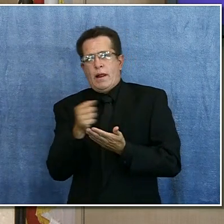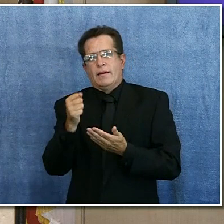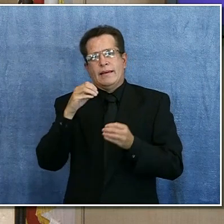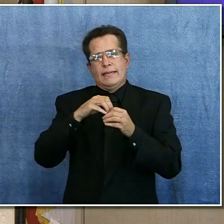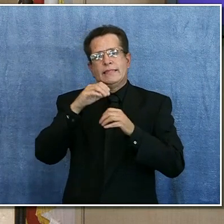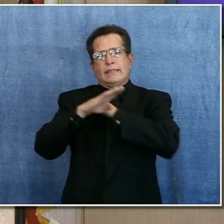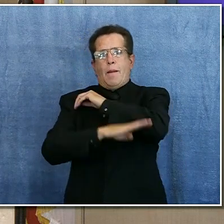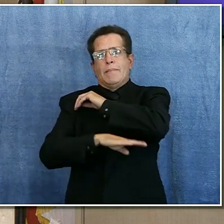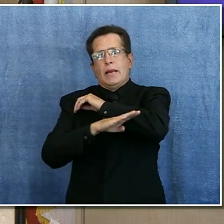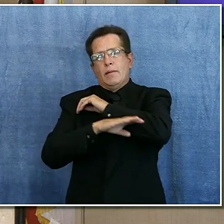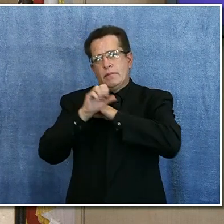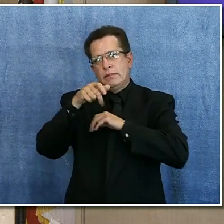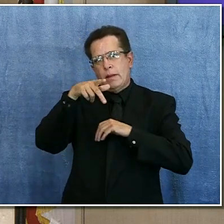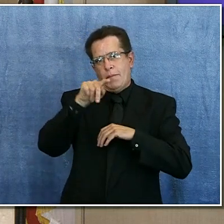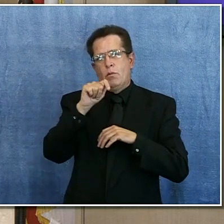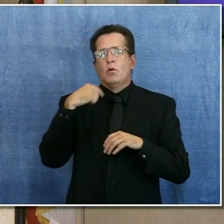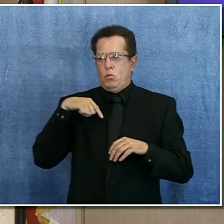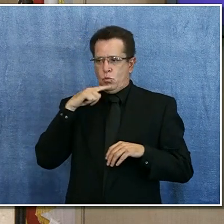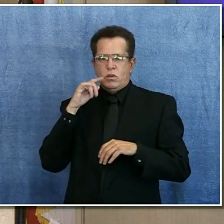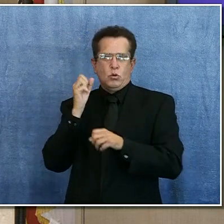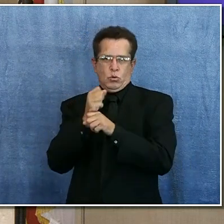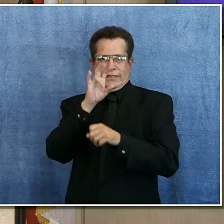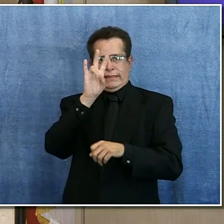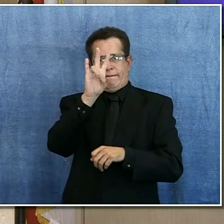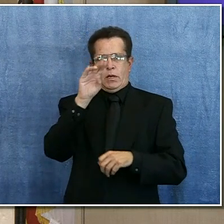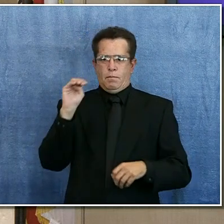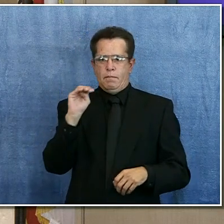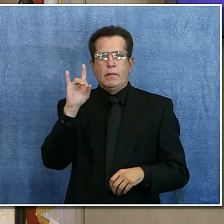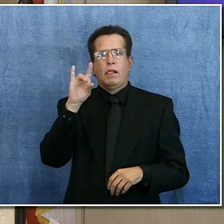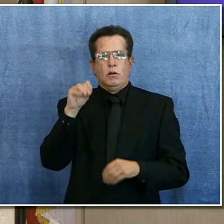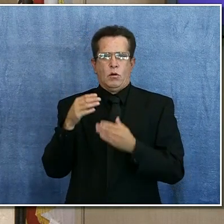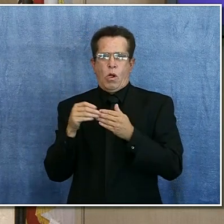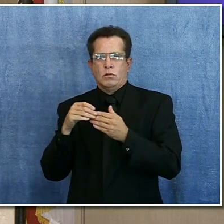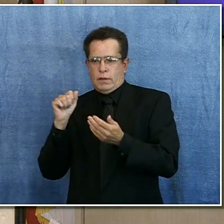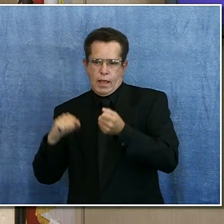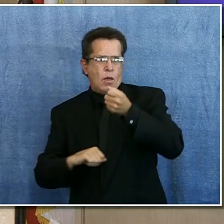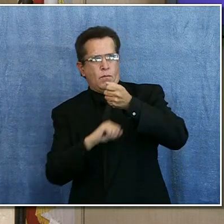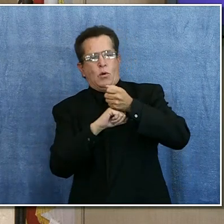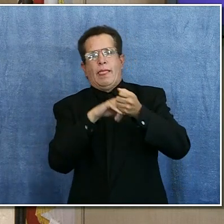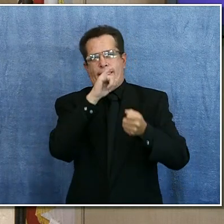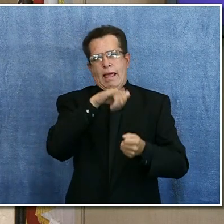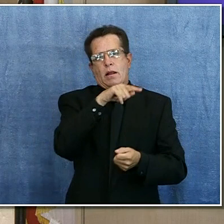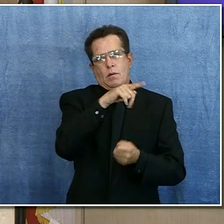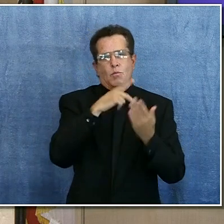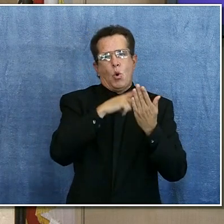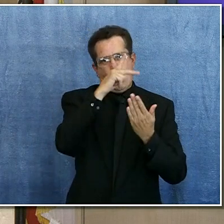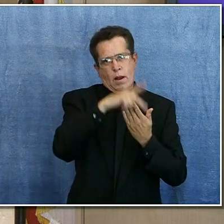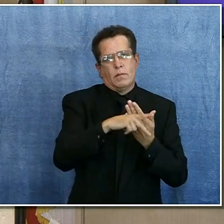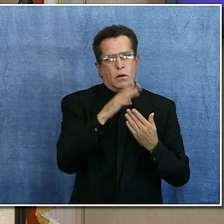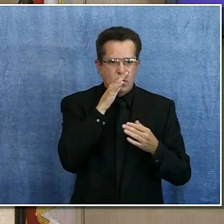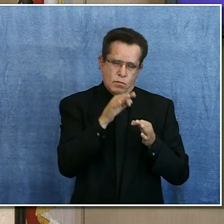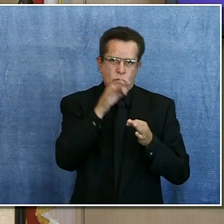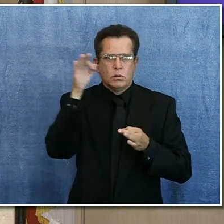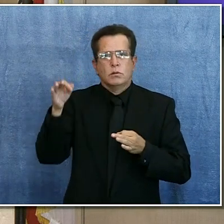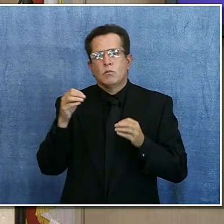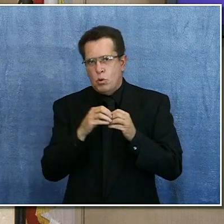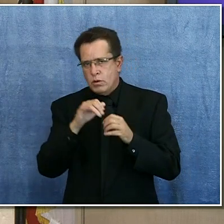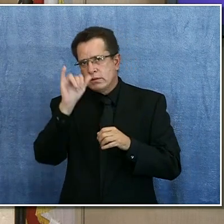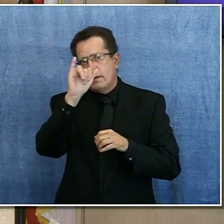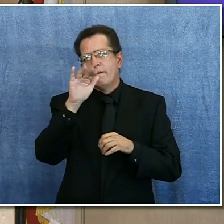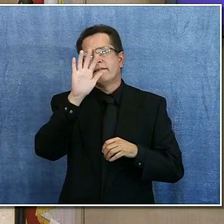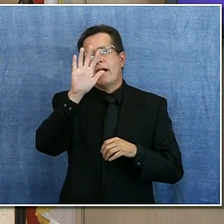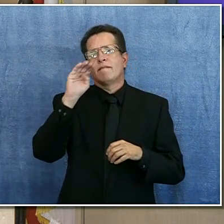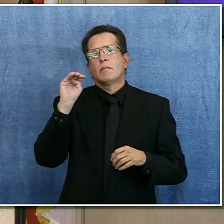$7 million of our CARES Act funding to keep this program going for as long as possible. Also, an additional $5 million will be